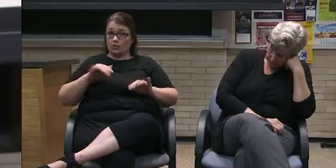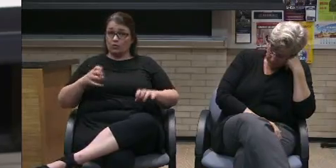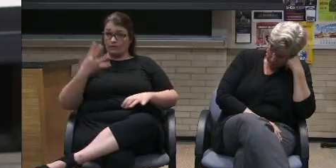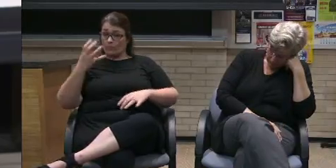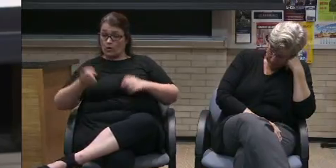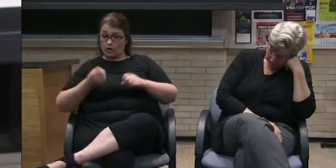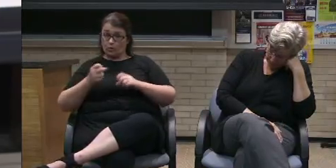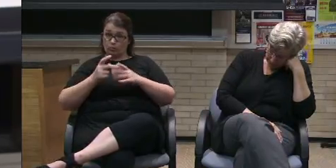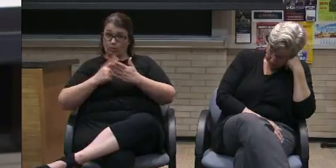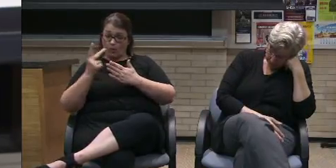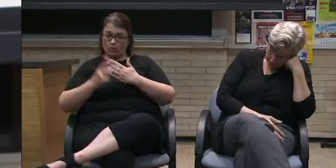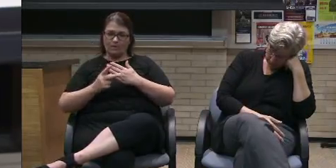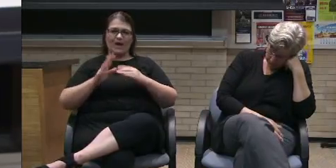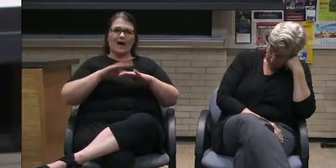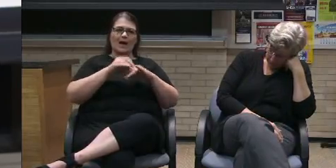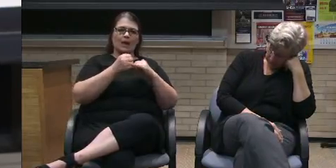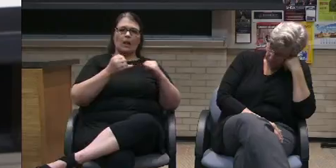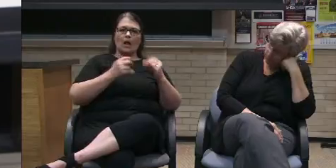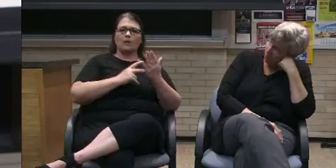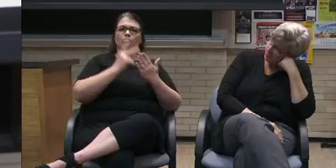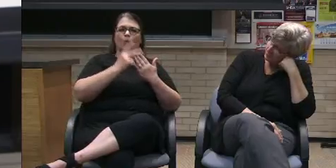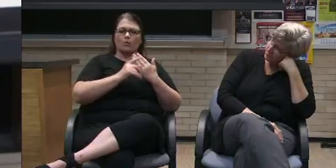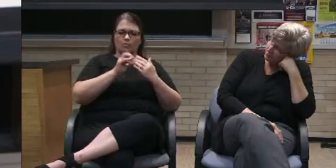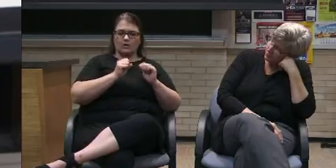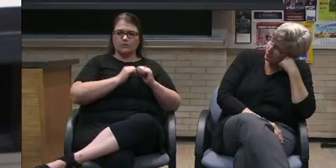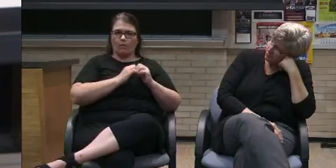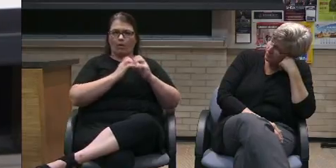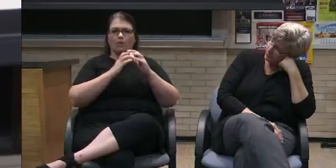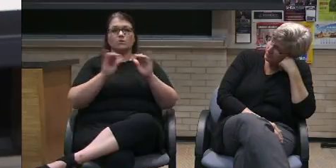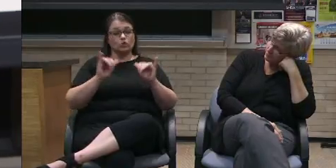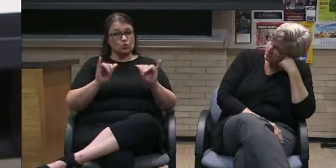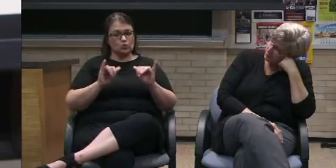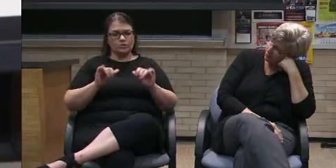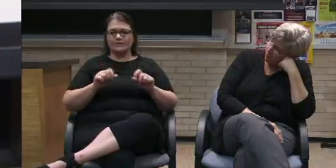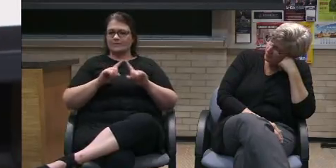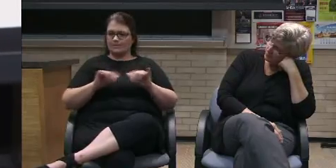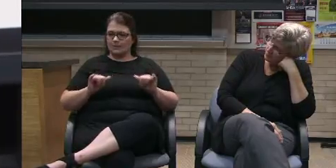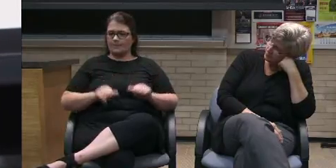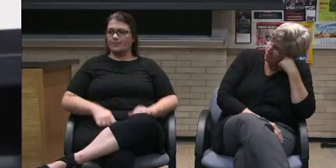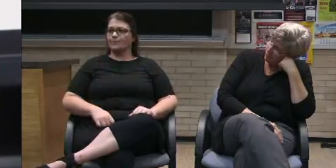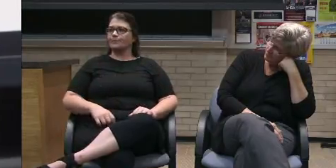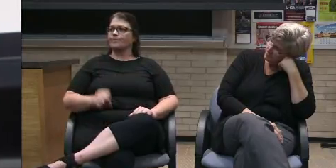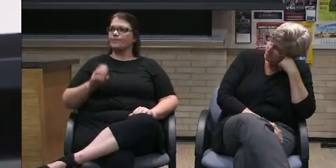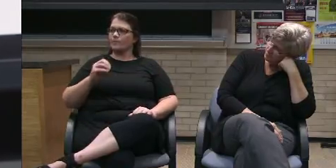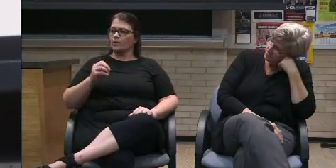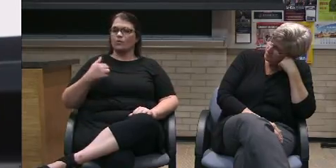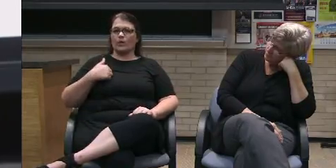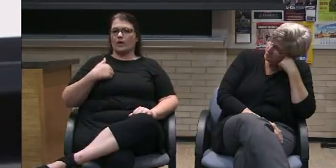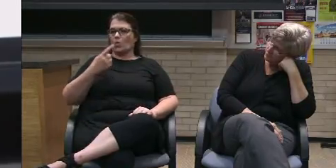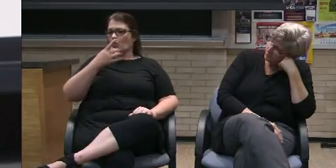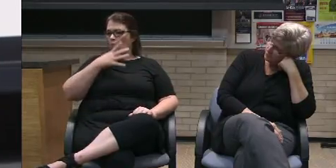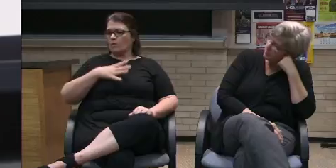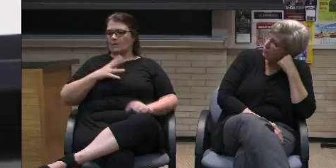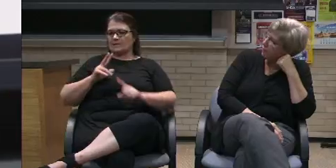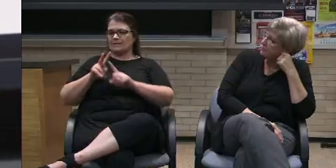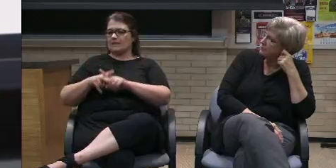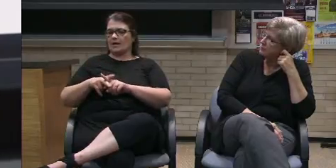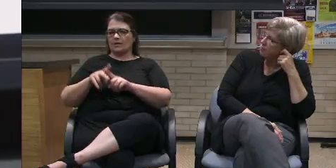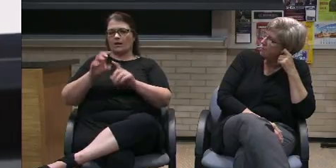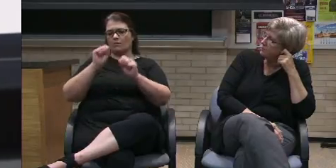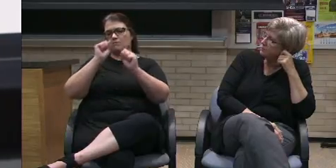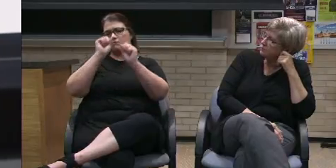associate provost, Molly? She happened to, at that time, be in charge of online. She was assigned online learning, and she's amazing.